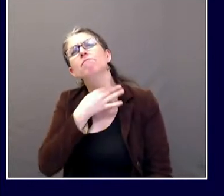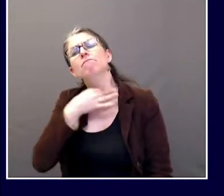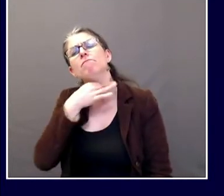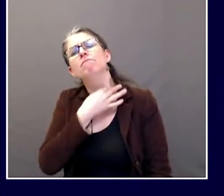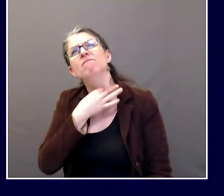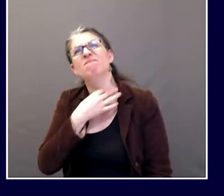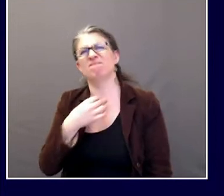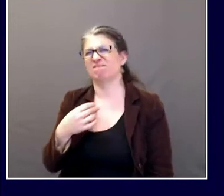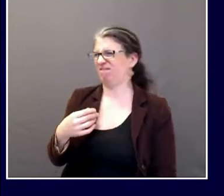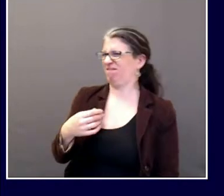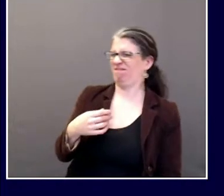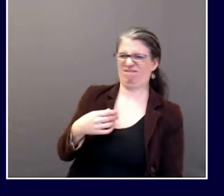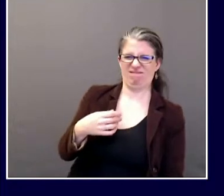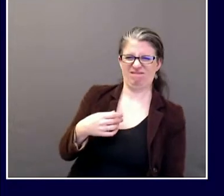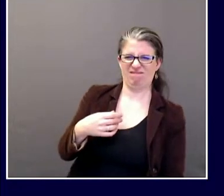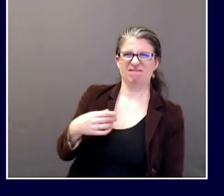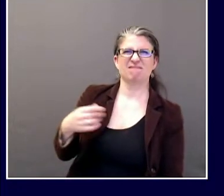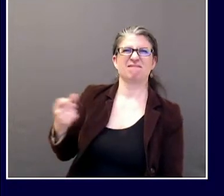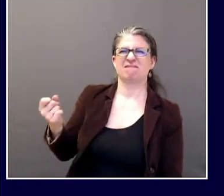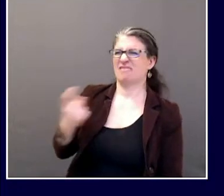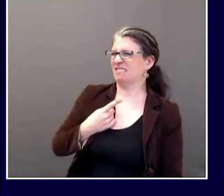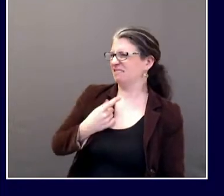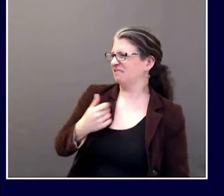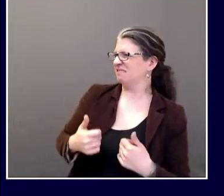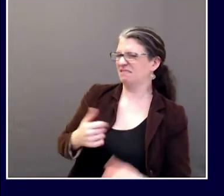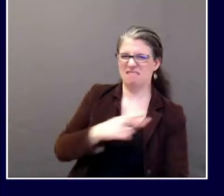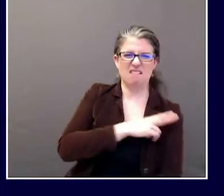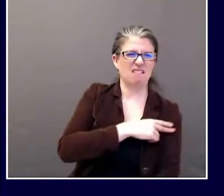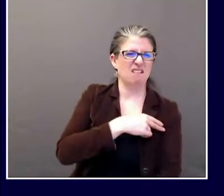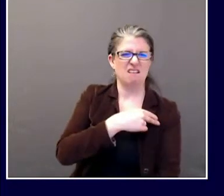office is, or if it's your local community hospital,